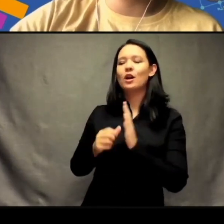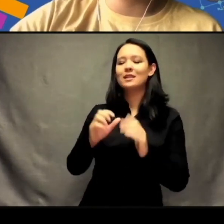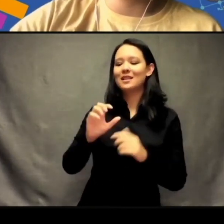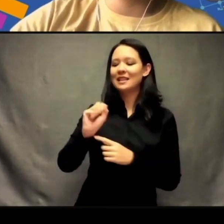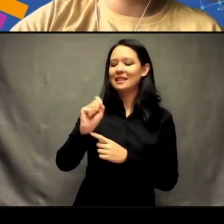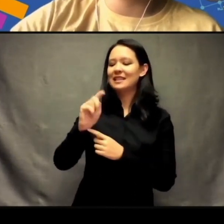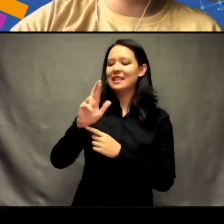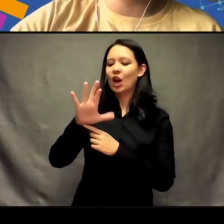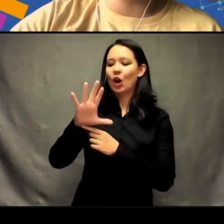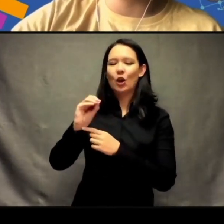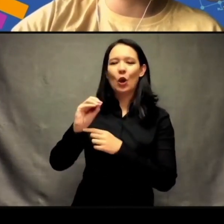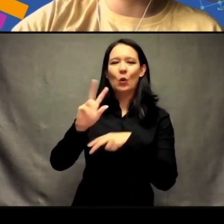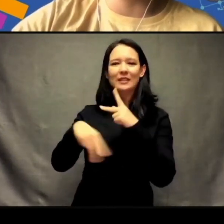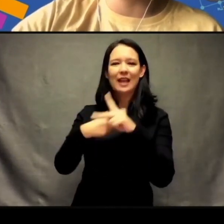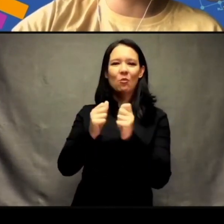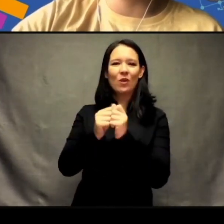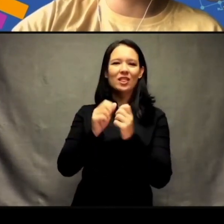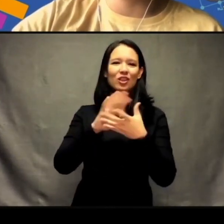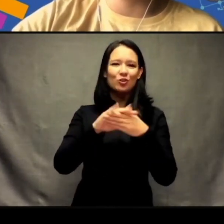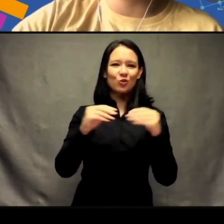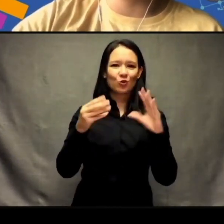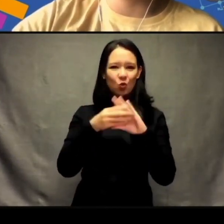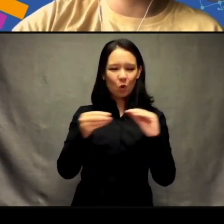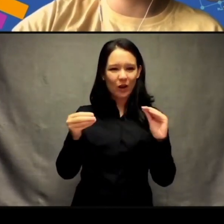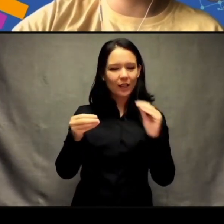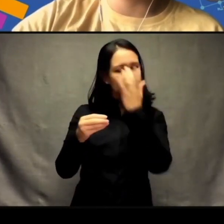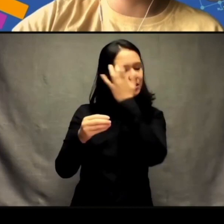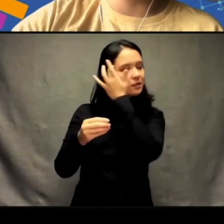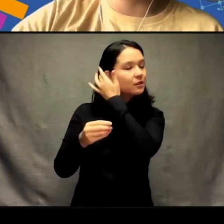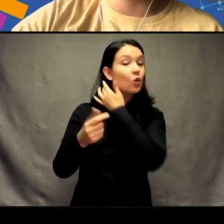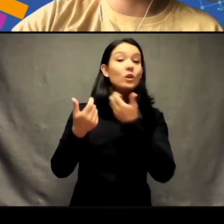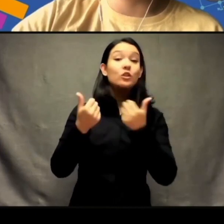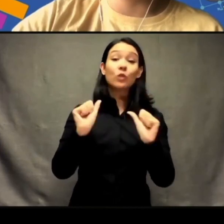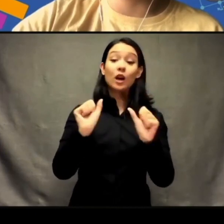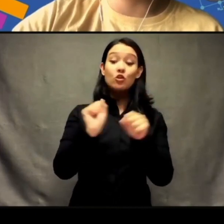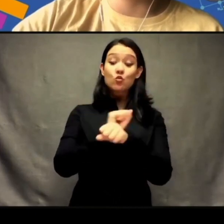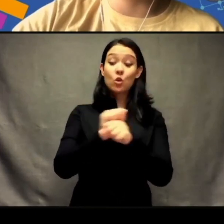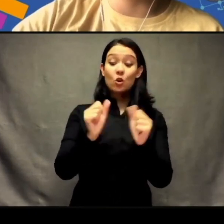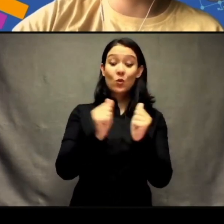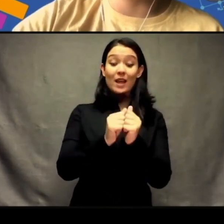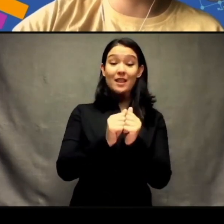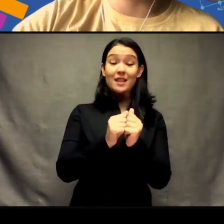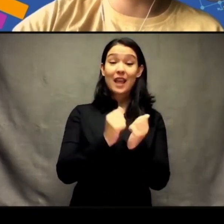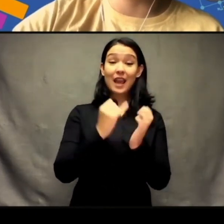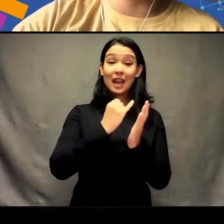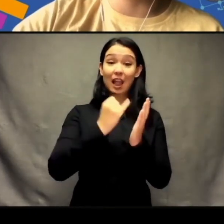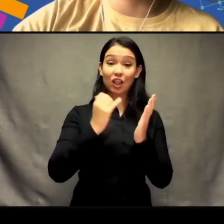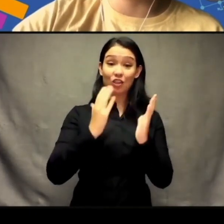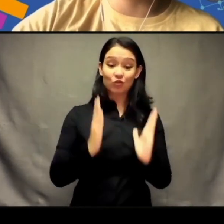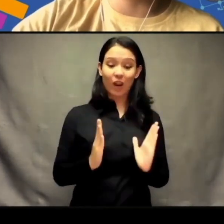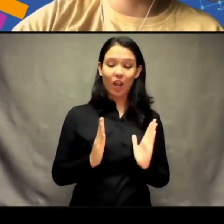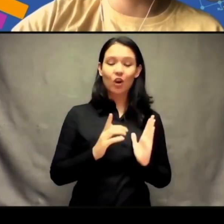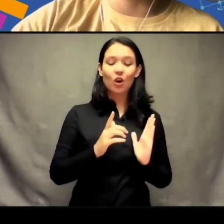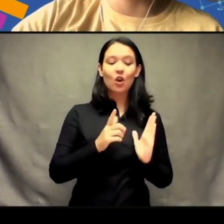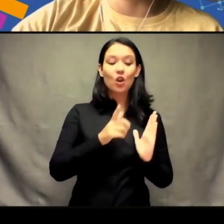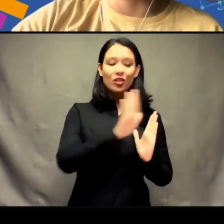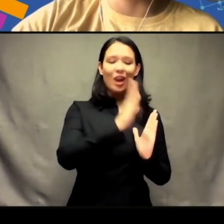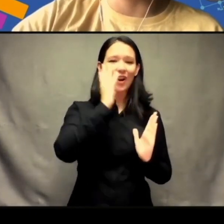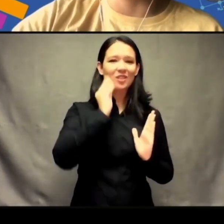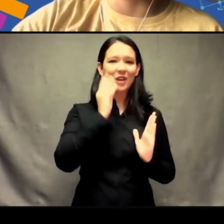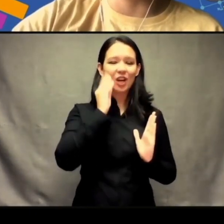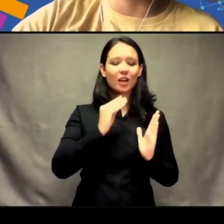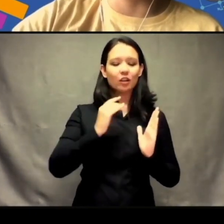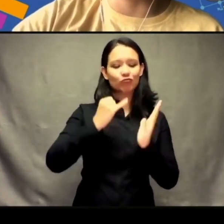So I love that suggestion. And actually, we tried to work with an illustrator who has experience illustrating diverse